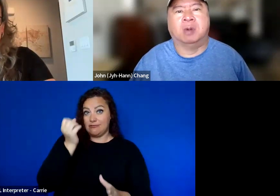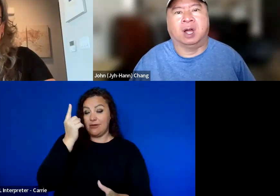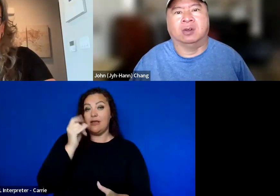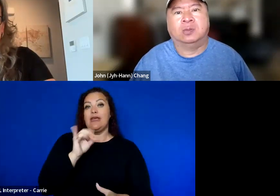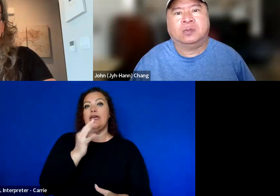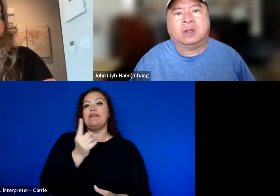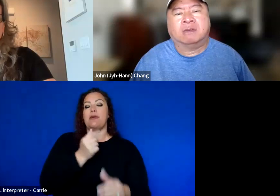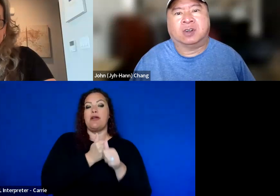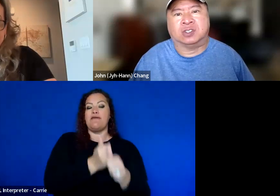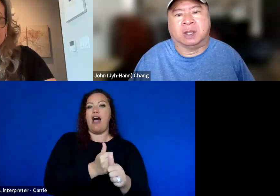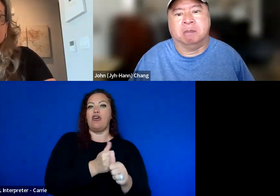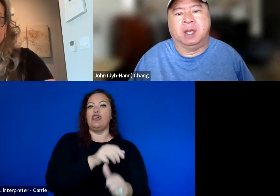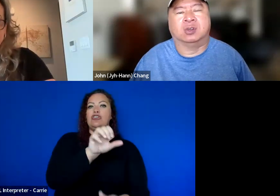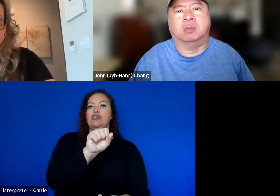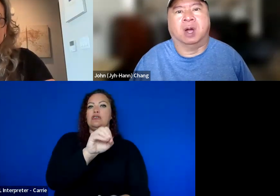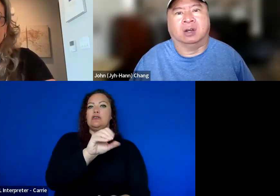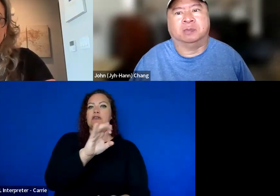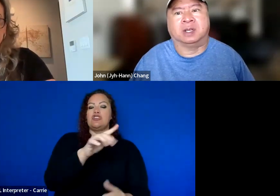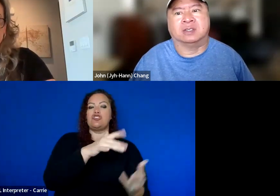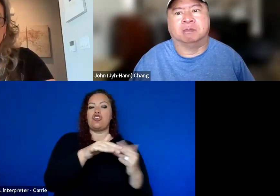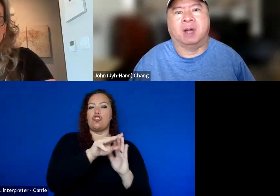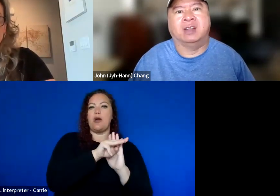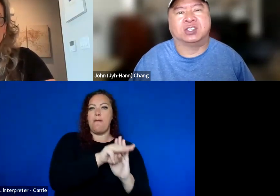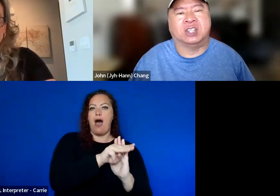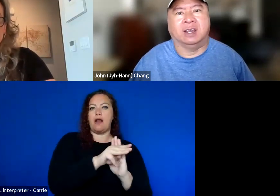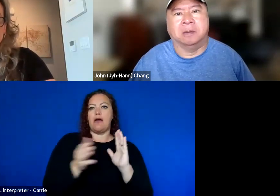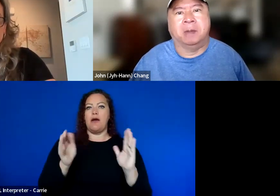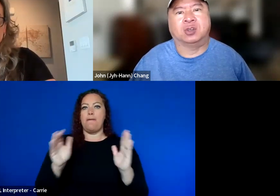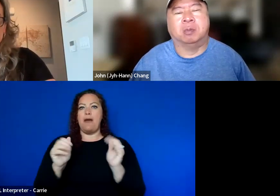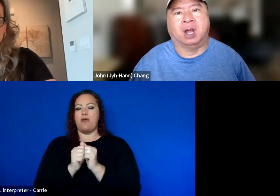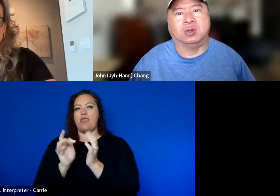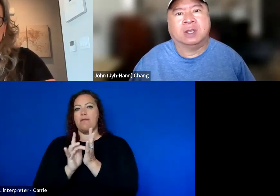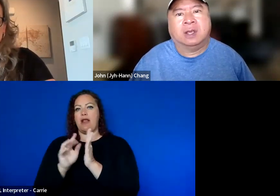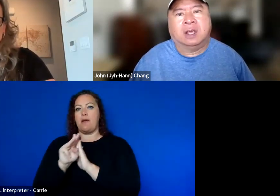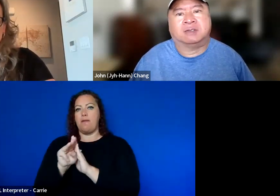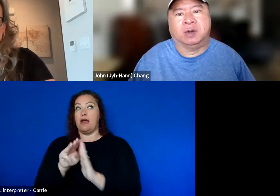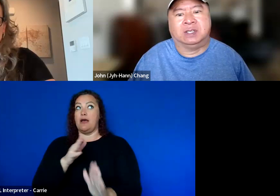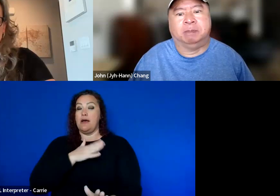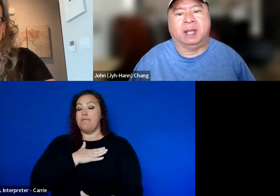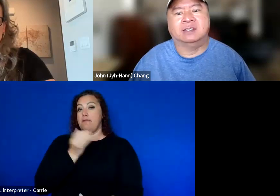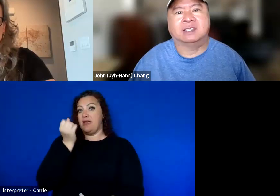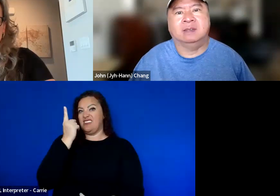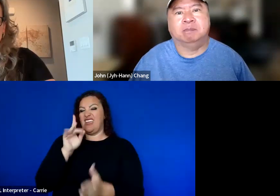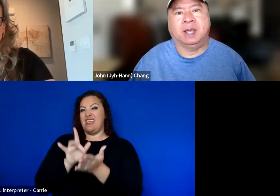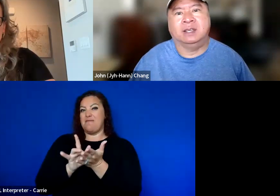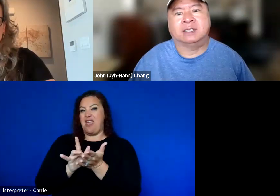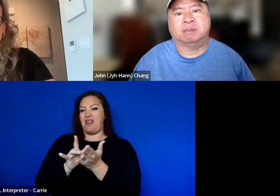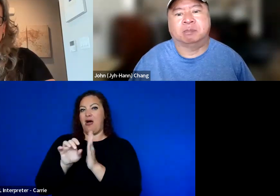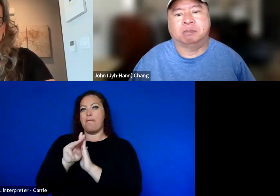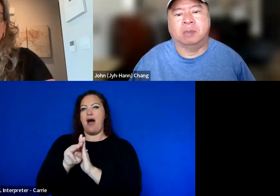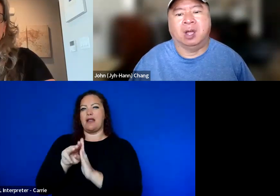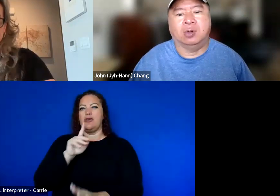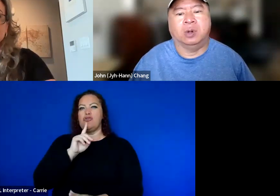social model versus a medical model, because my understanding of medical model is it's very dependency